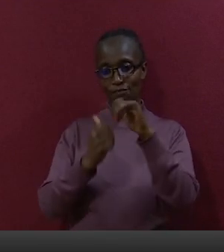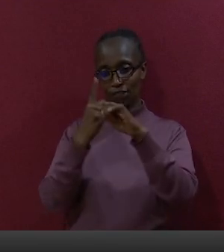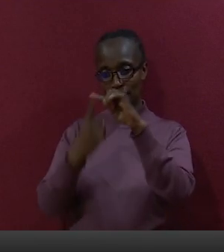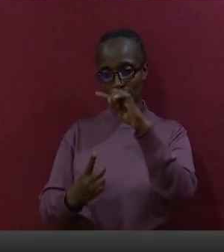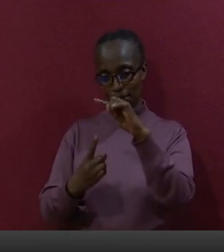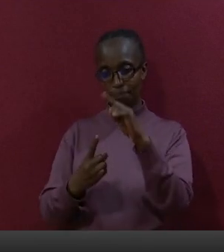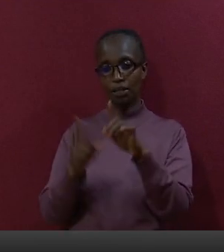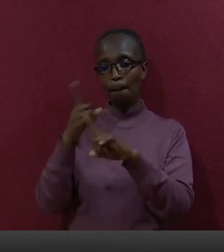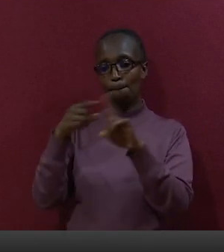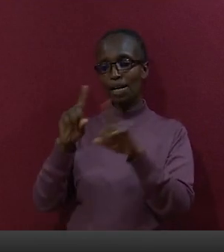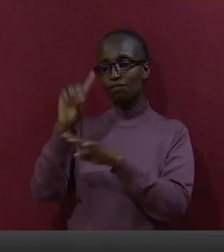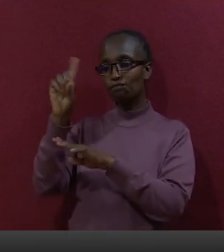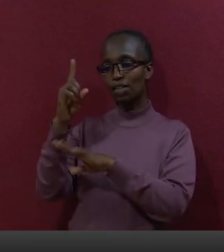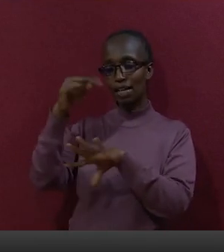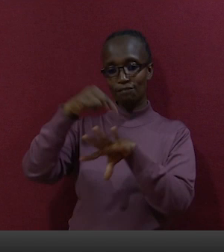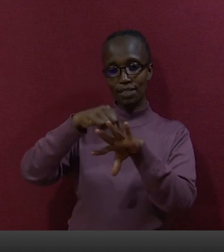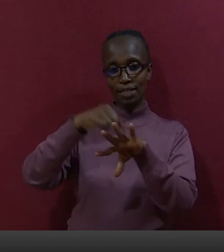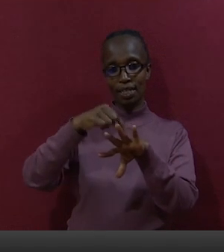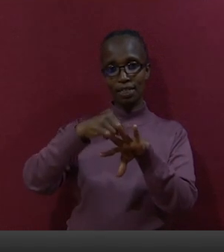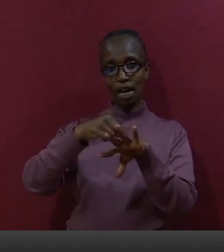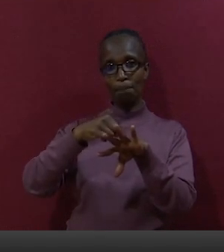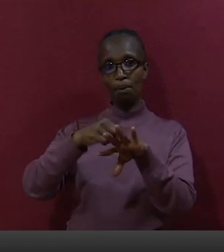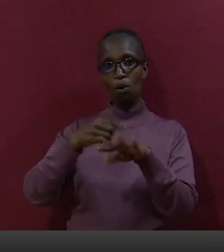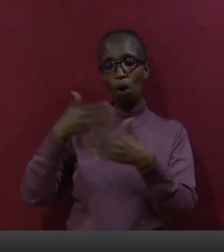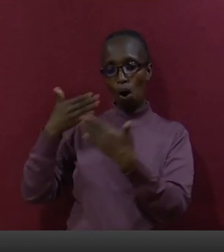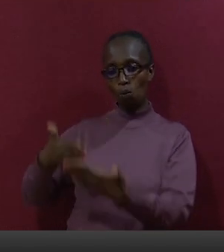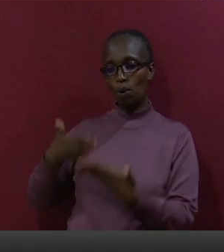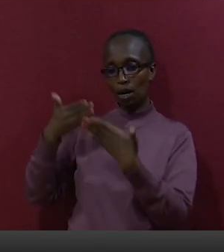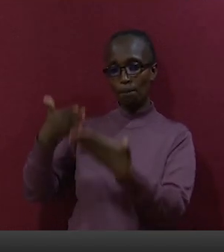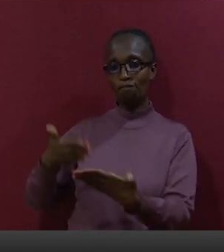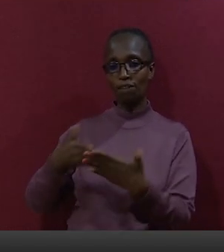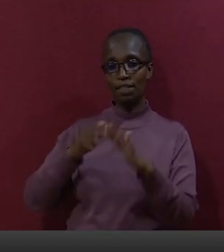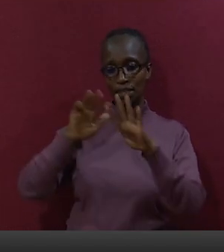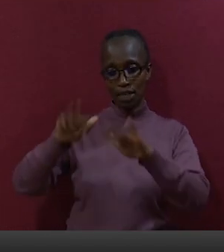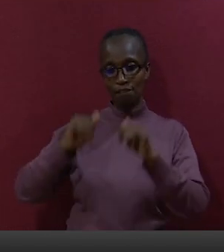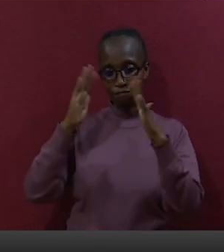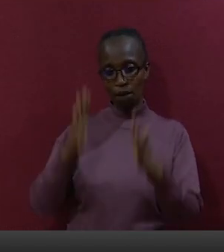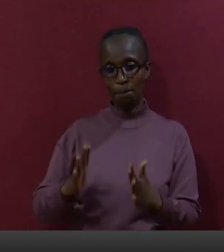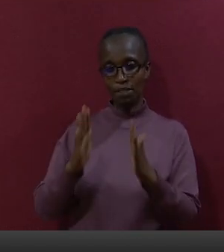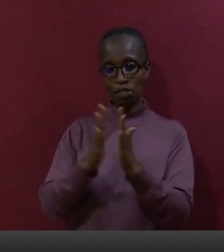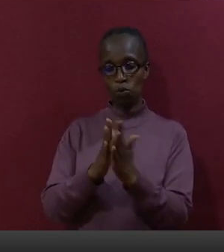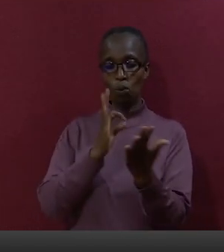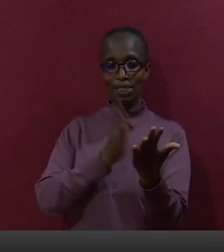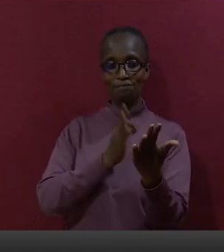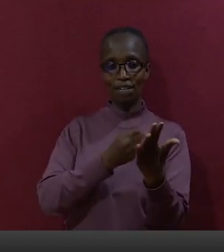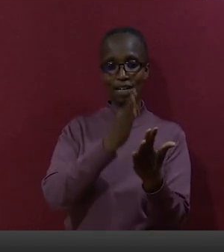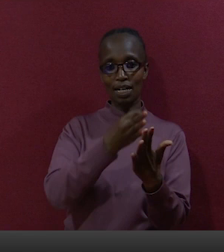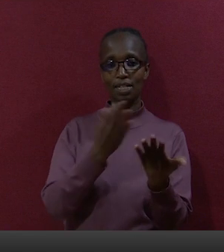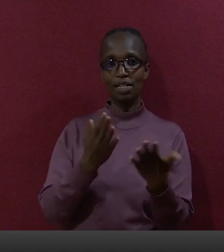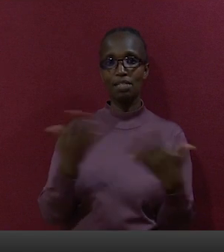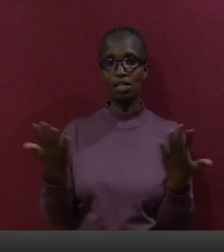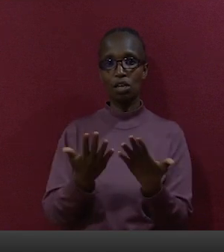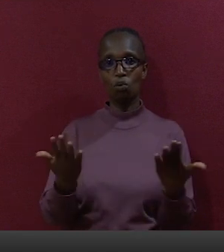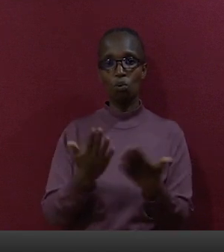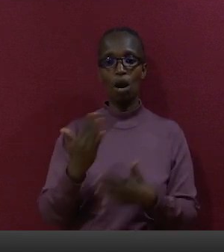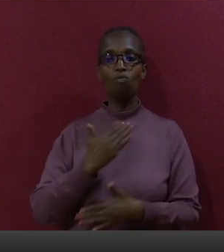milioni mbili ya kilo 50 kila moja. For the first time in our country's history, we are providing farmers